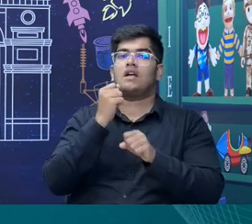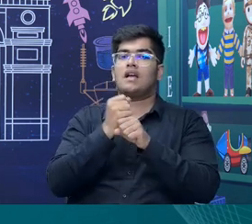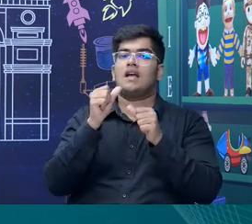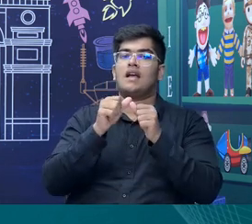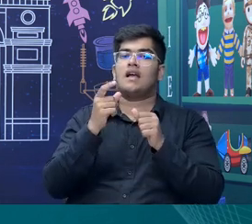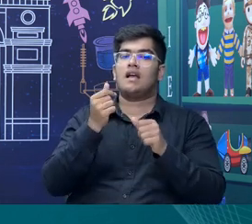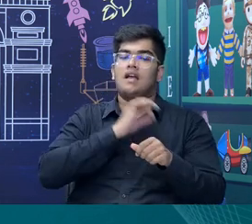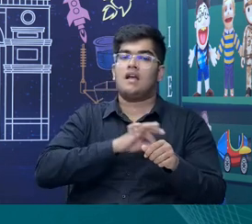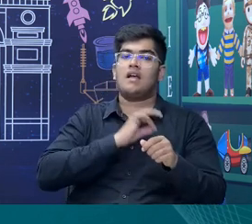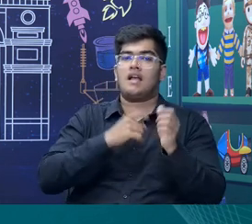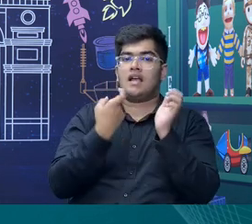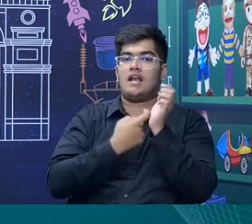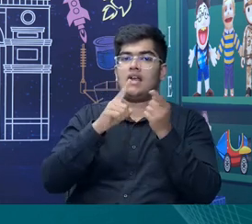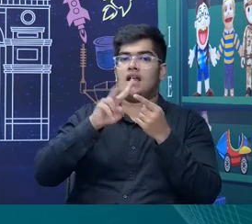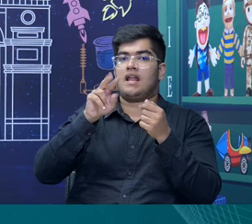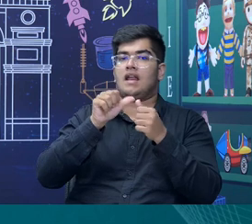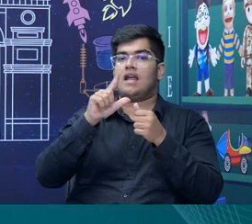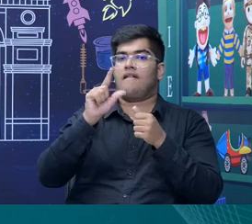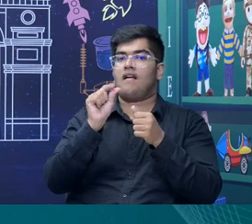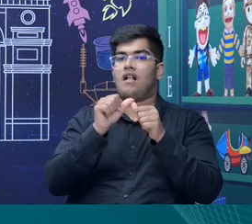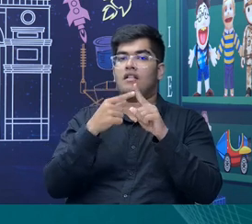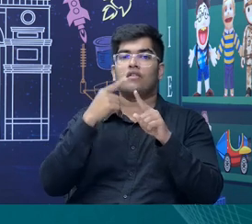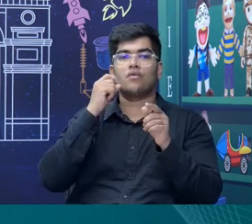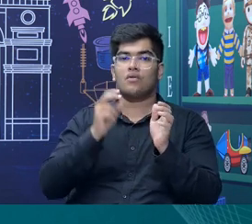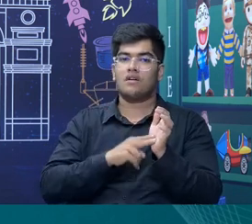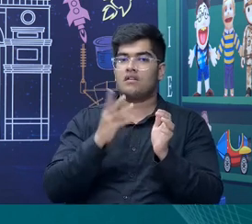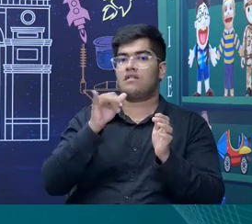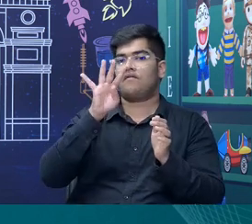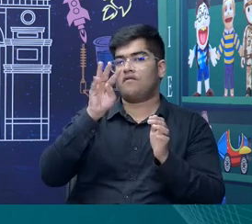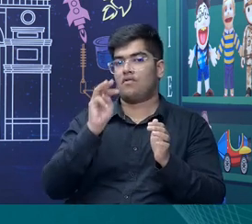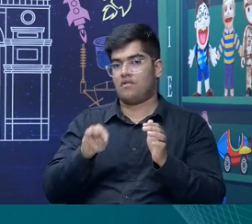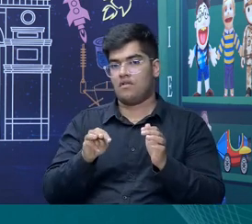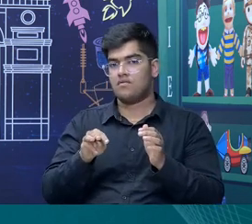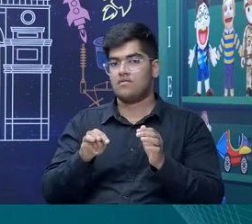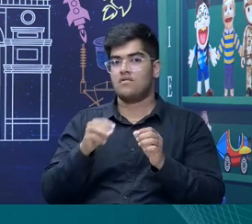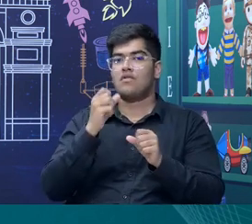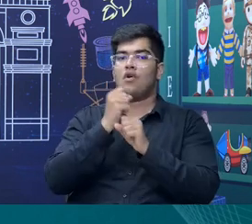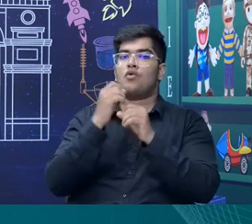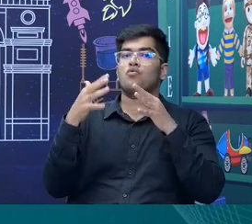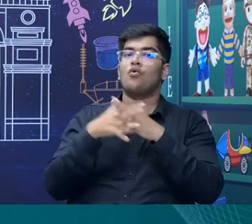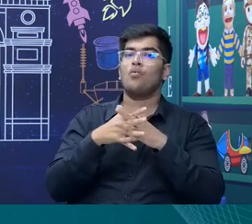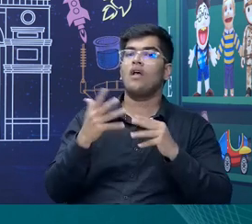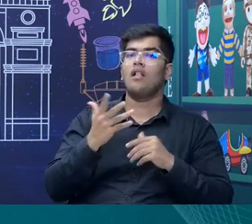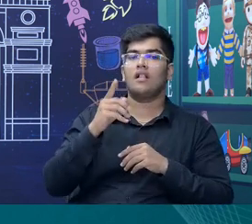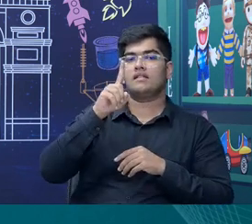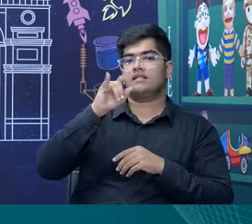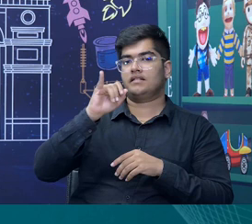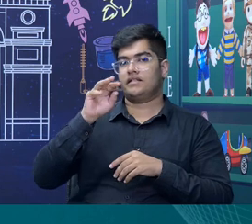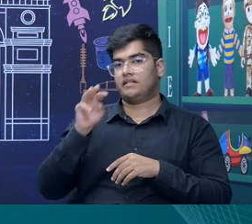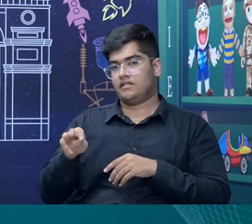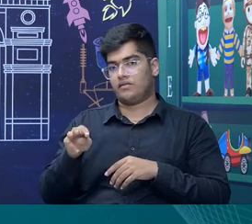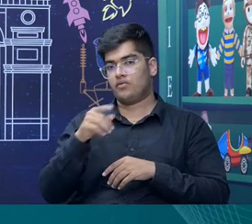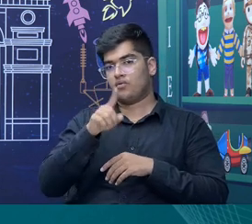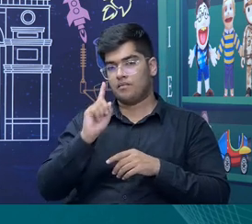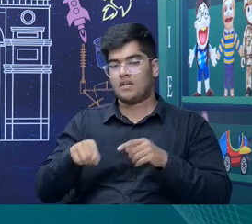amounted to rupees four thousand Goodwill of the firm was valued sixteen thousand we have to